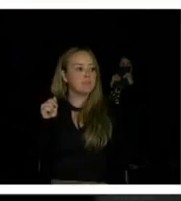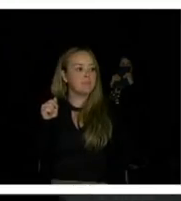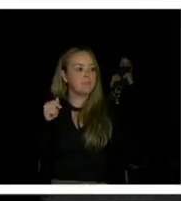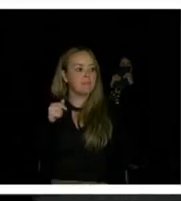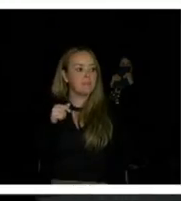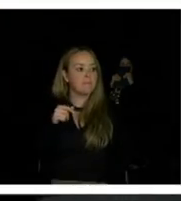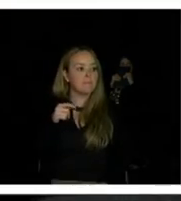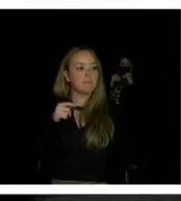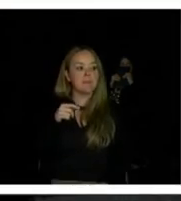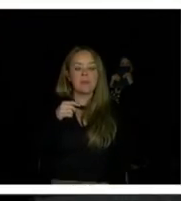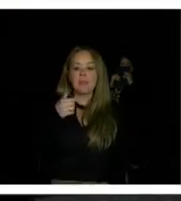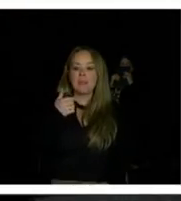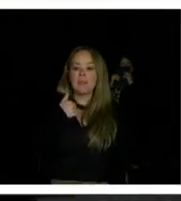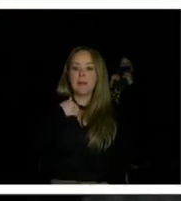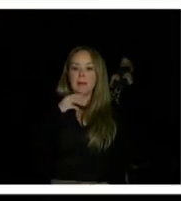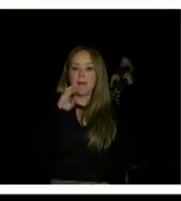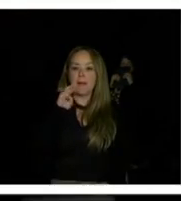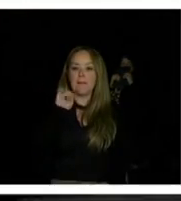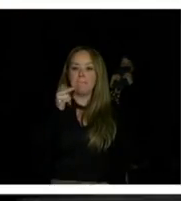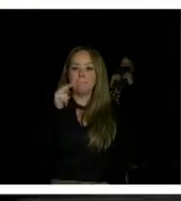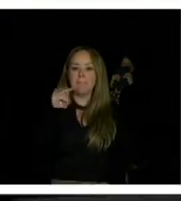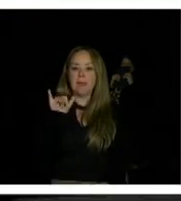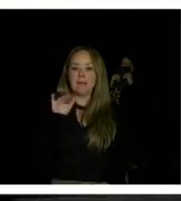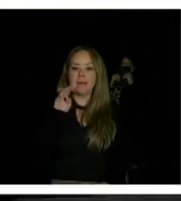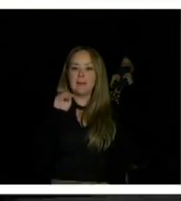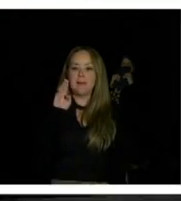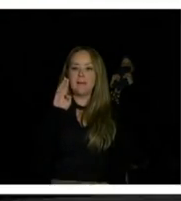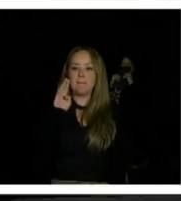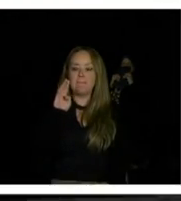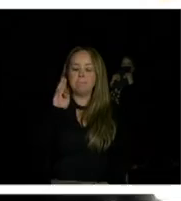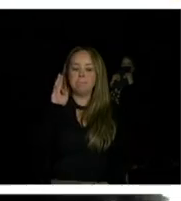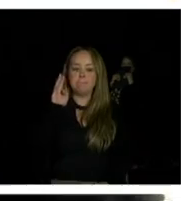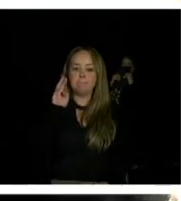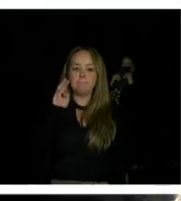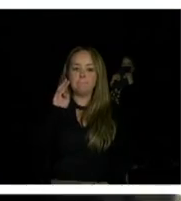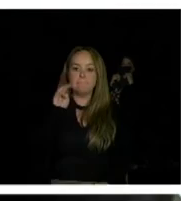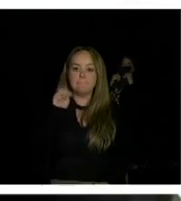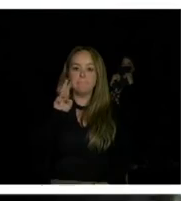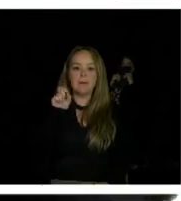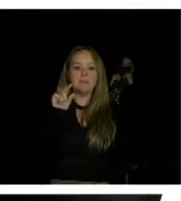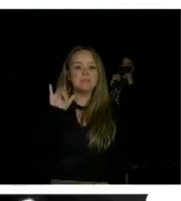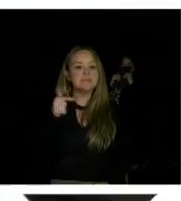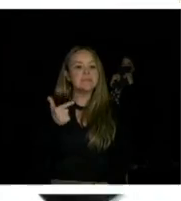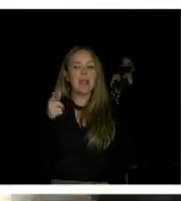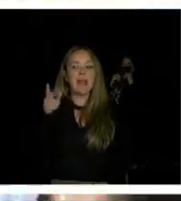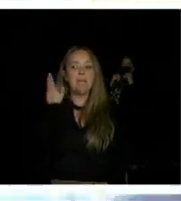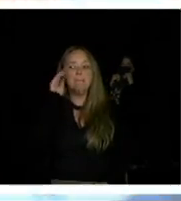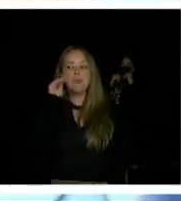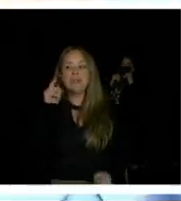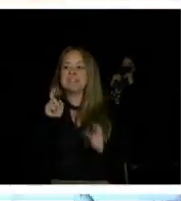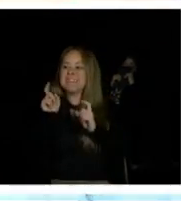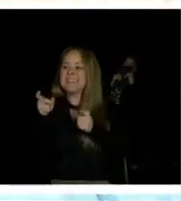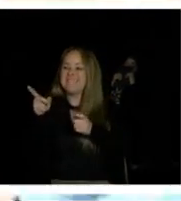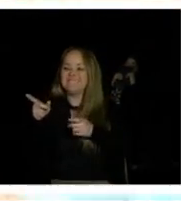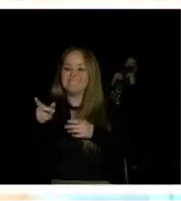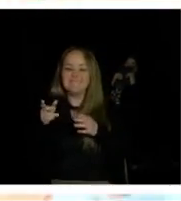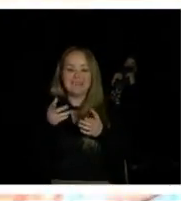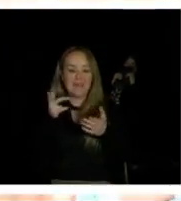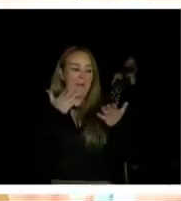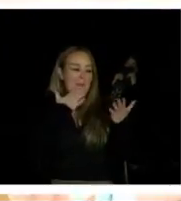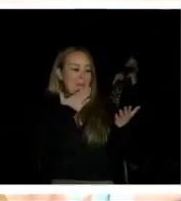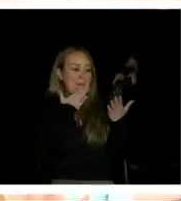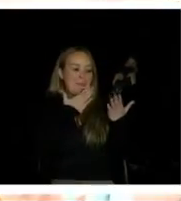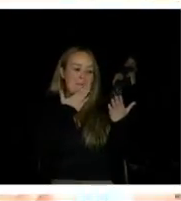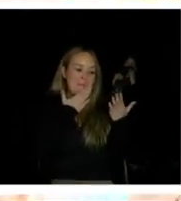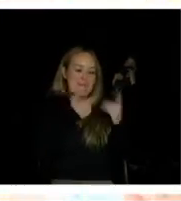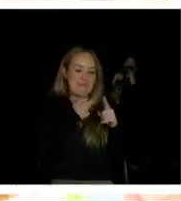On behalf of the Mighty Mustang Feeder Pattern, Burges High School has a special presentation to you, Ms. Saavedra. Oh, thank you so much. Thank you.